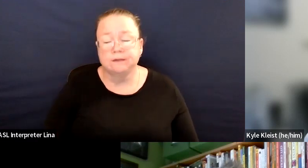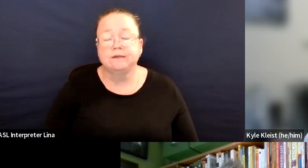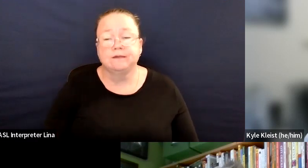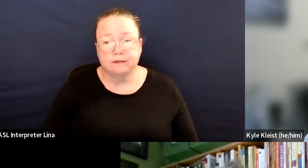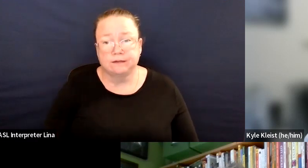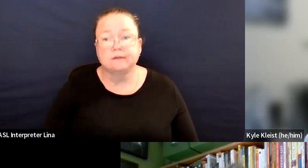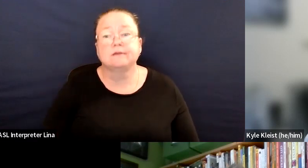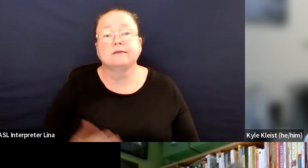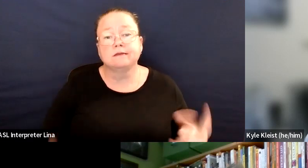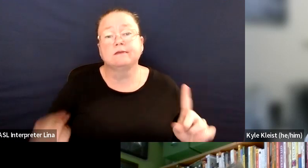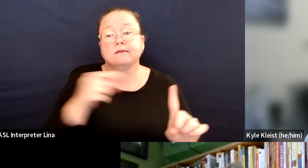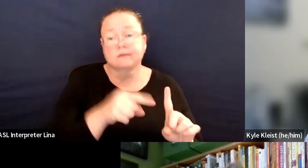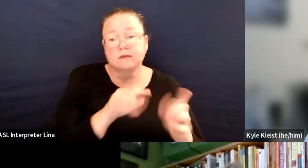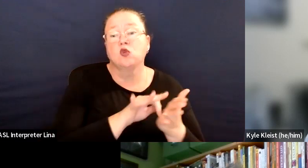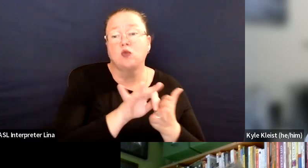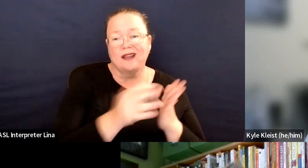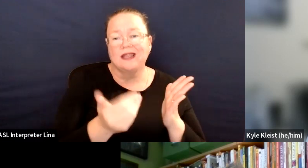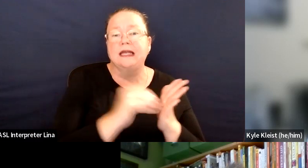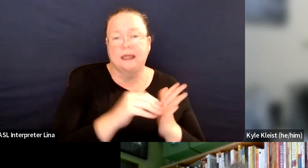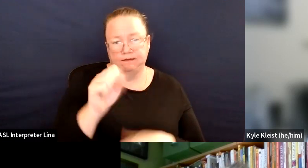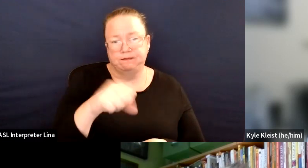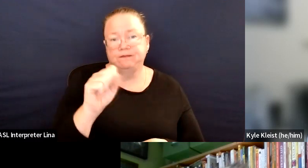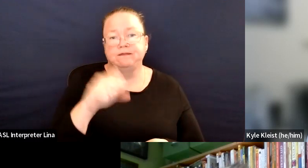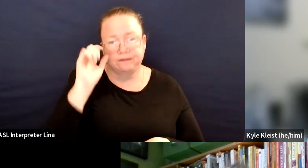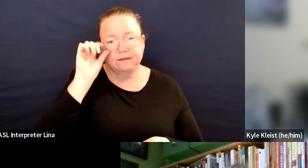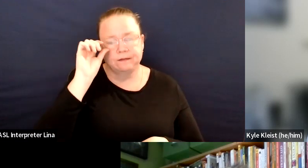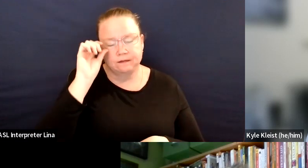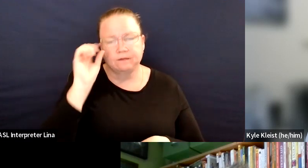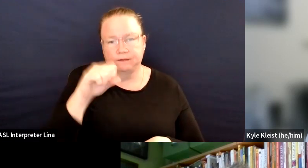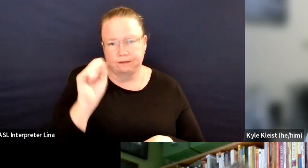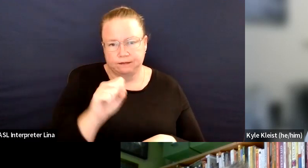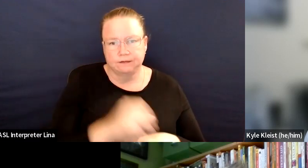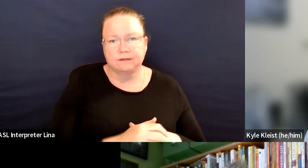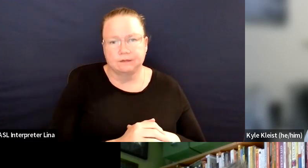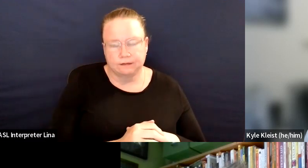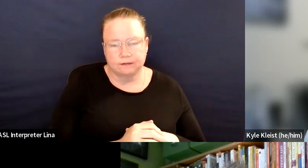Goes back to the question of tracking again. Yes. Excellent. Yeah.